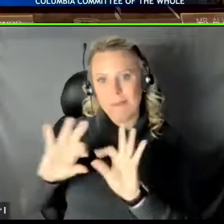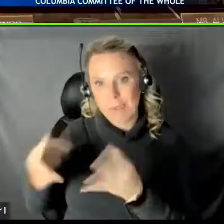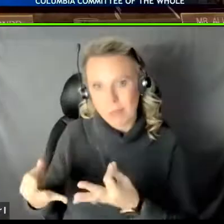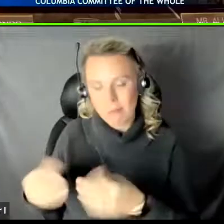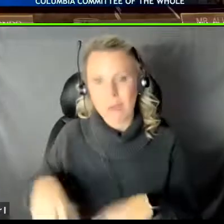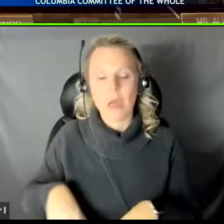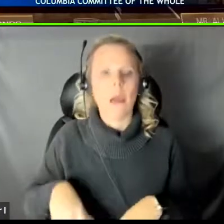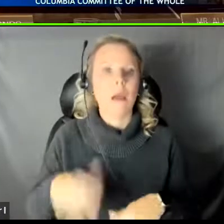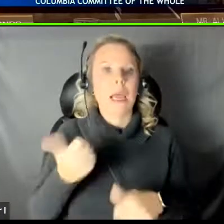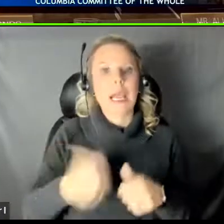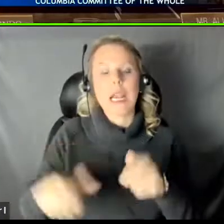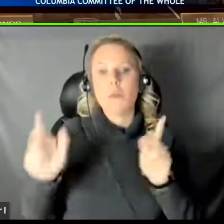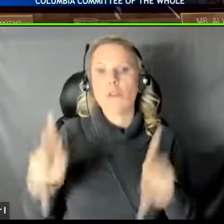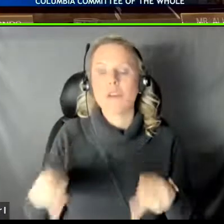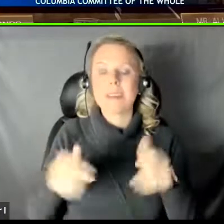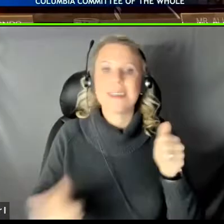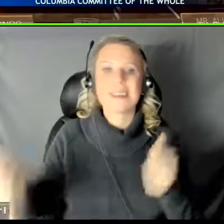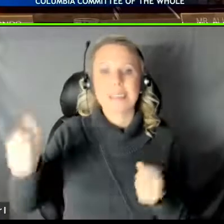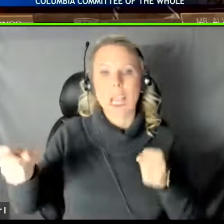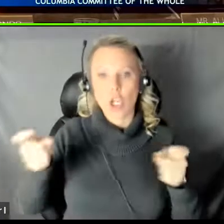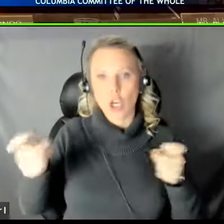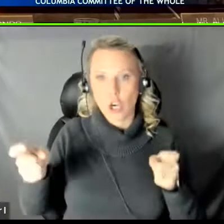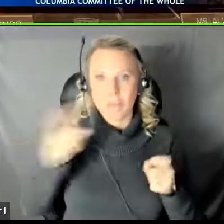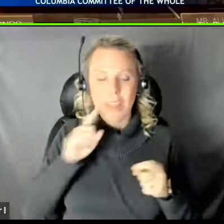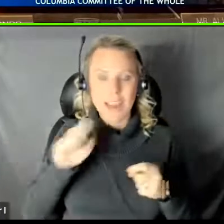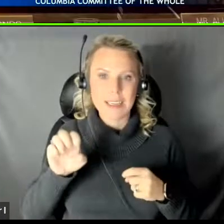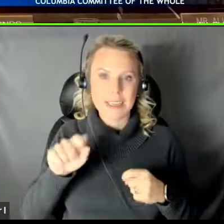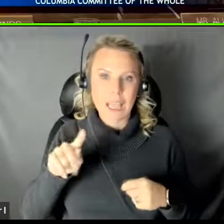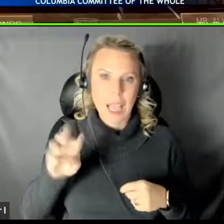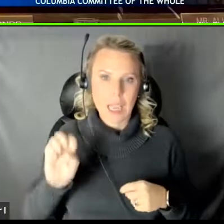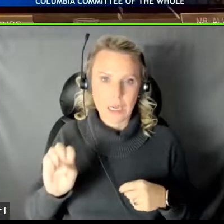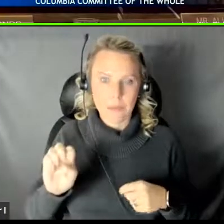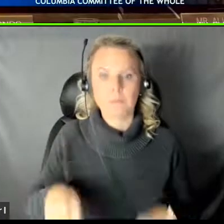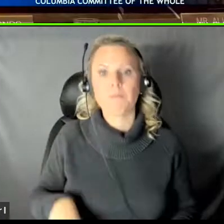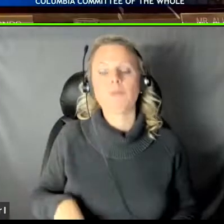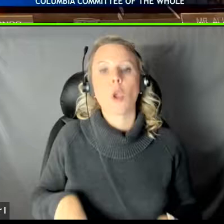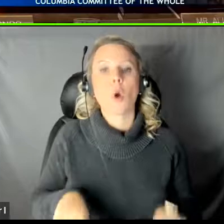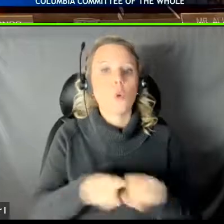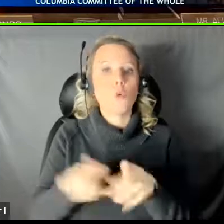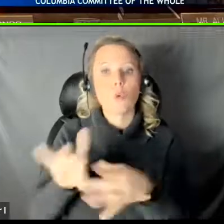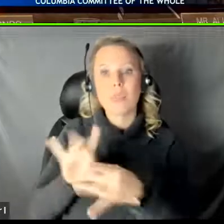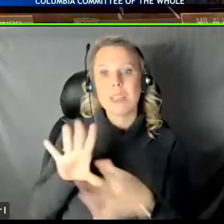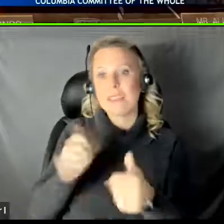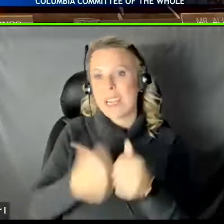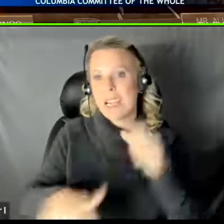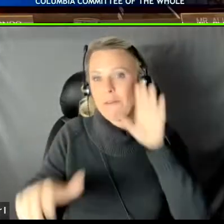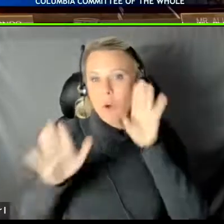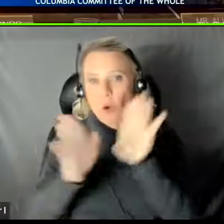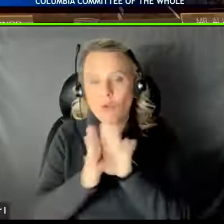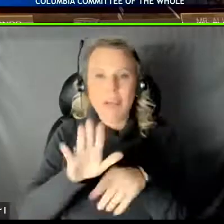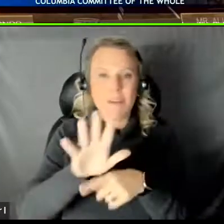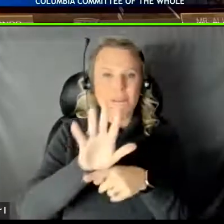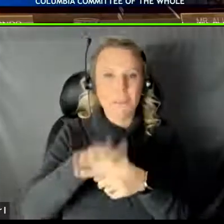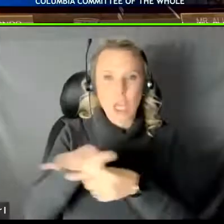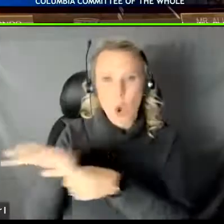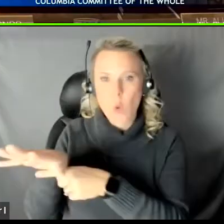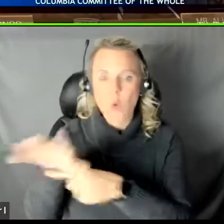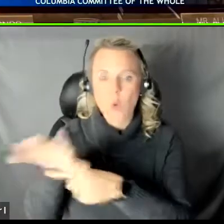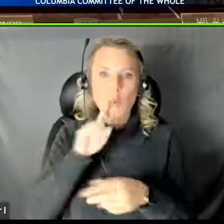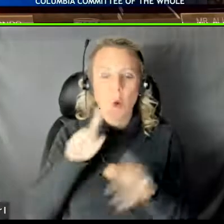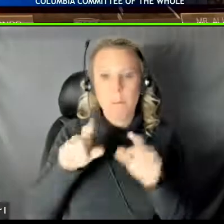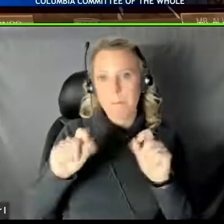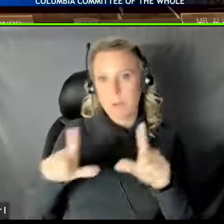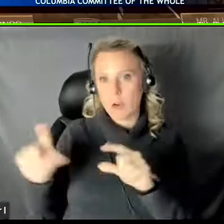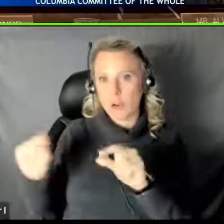executor of the decedent's estate, or insurance company. And third, recognizing that the release of photographs, videos, or images of a decedent's body